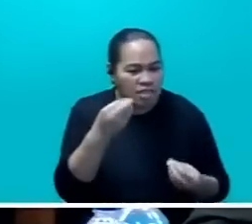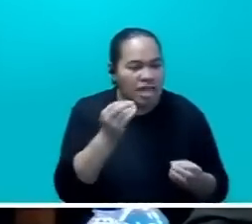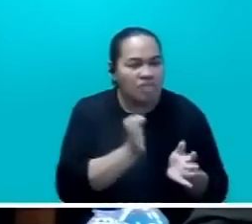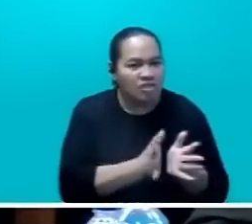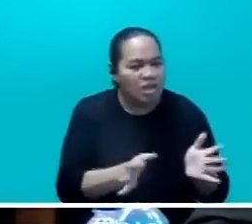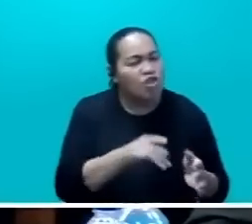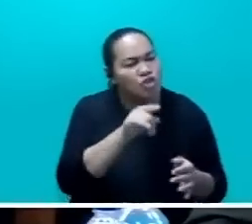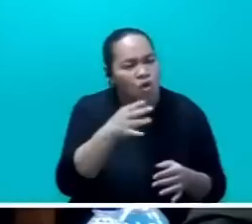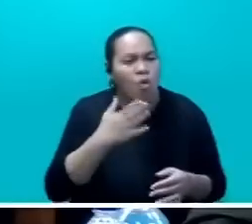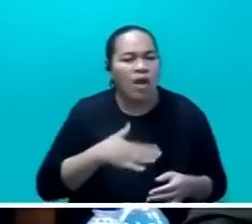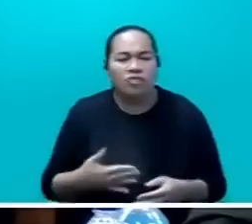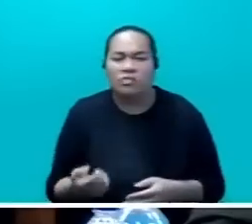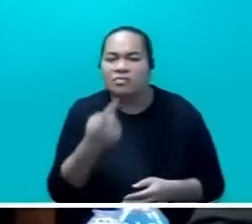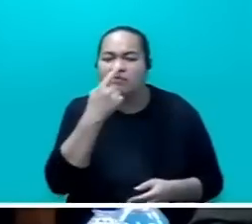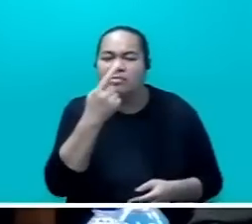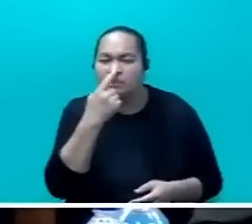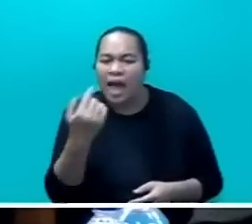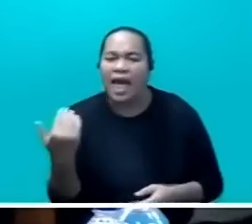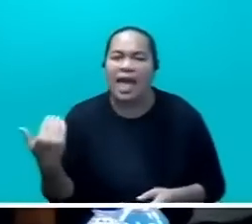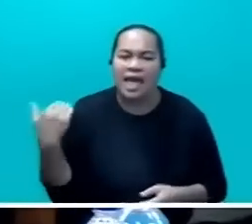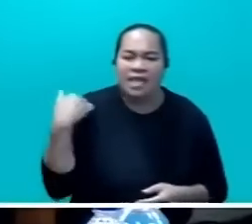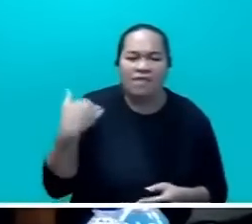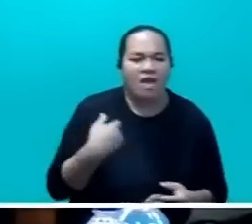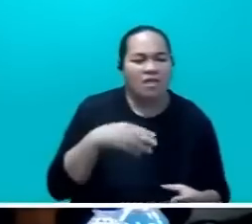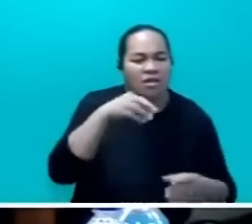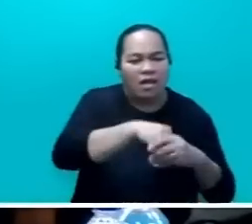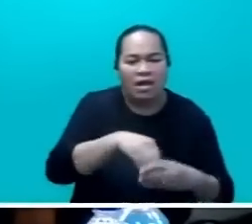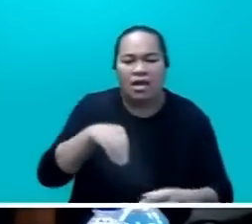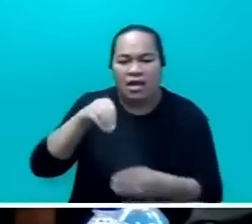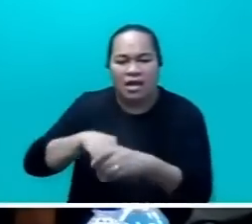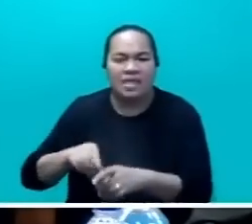every independent institution. And